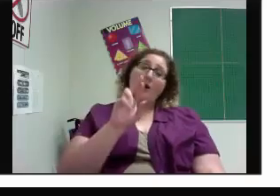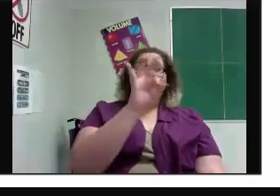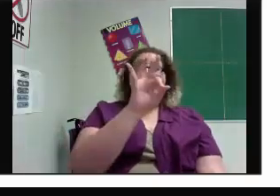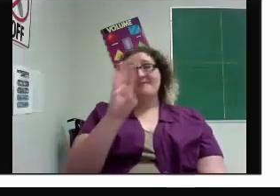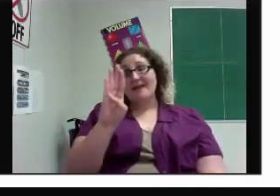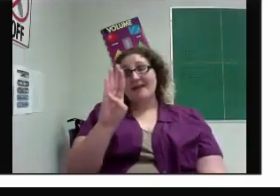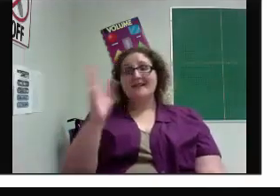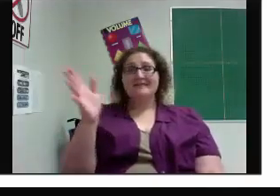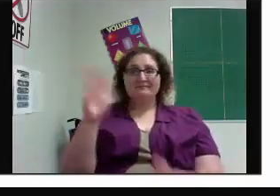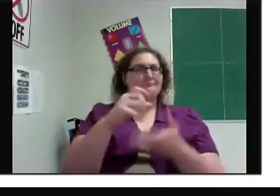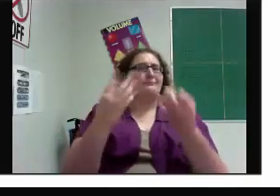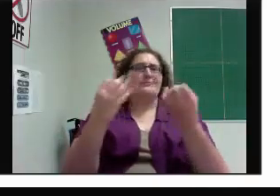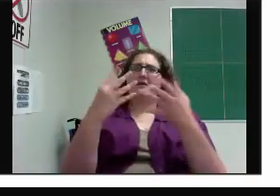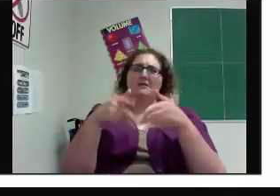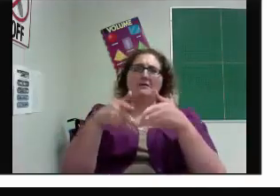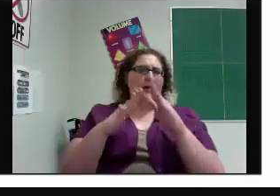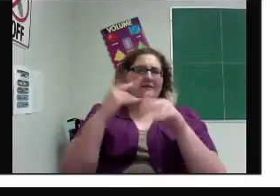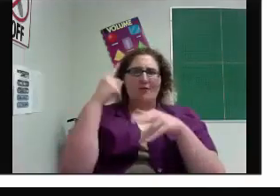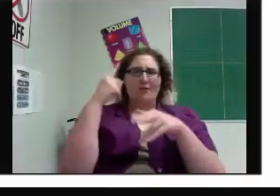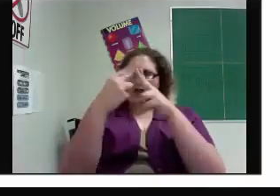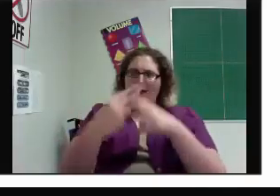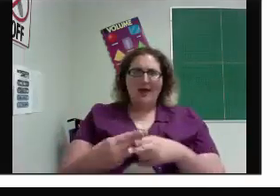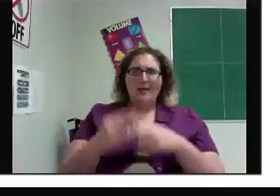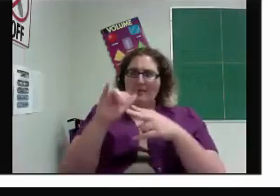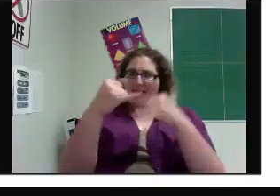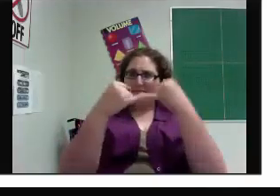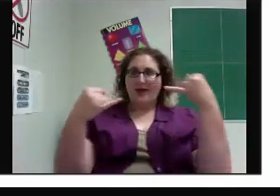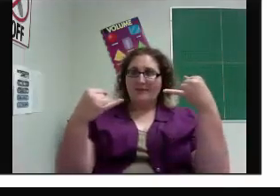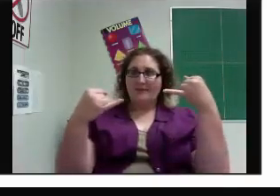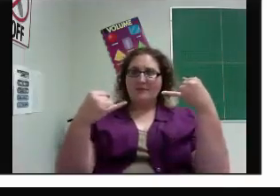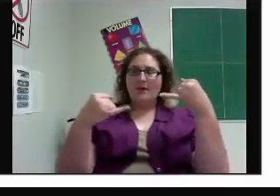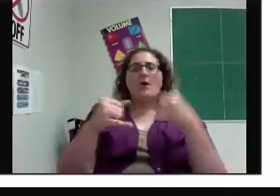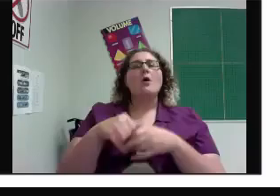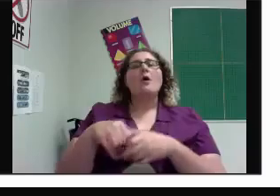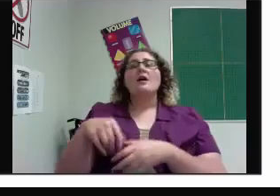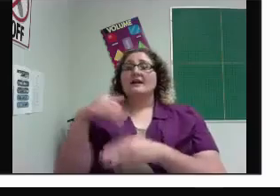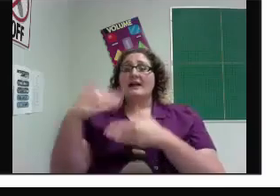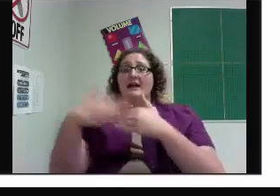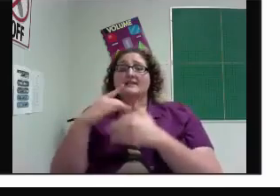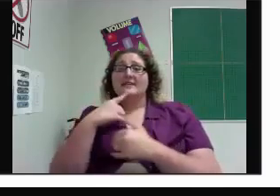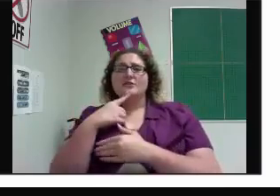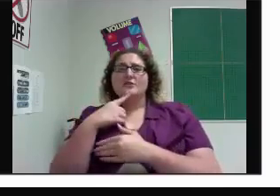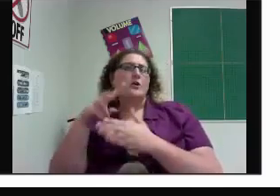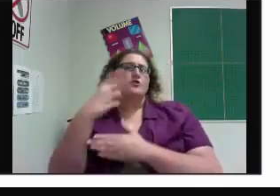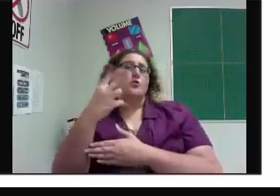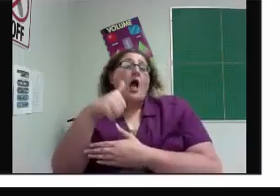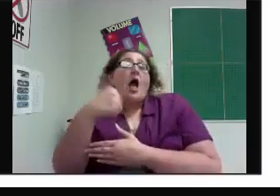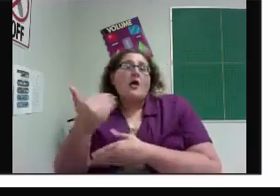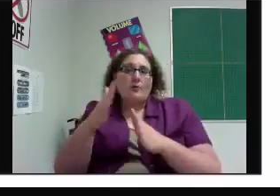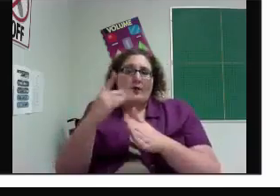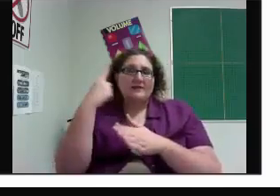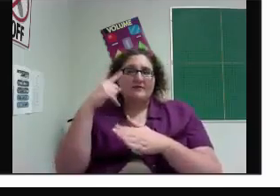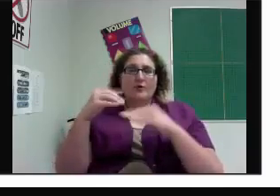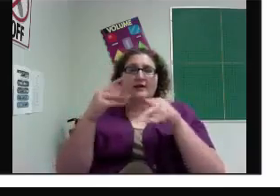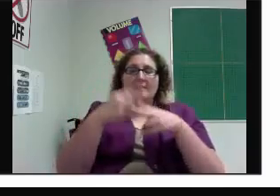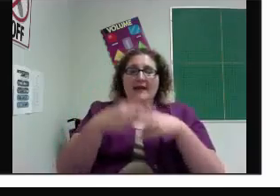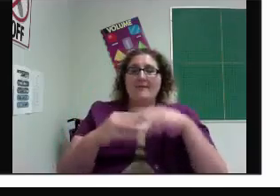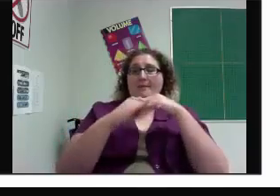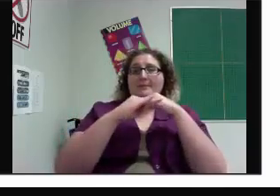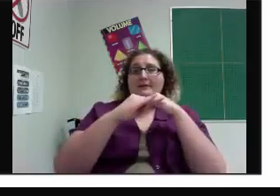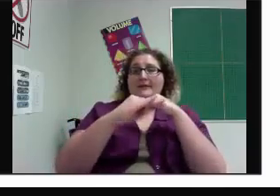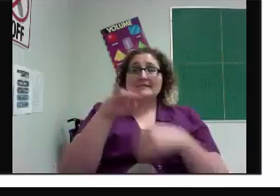line FB. There's many ways to name that line. The next question says, what are two other ways to name plane